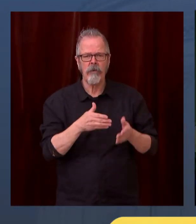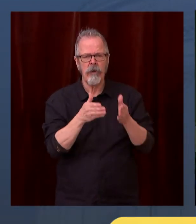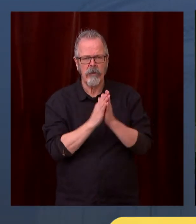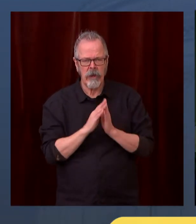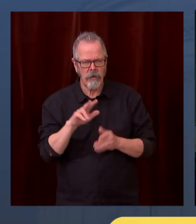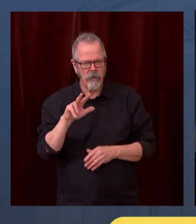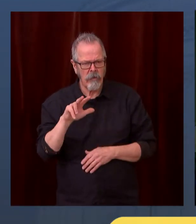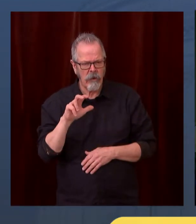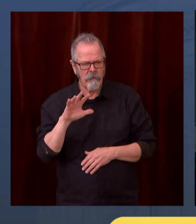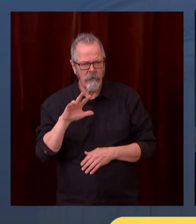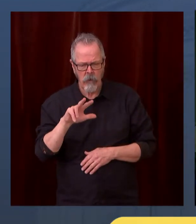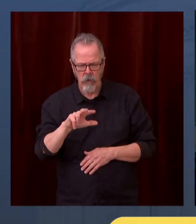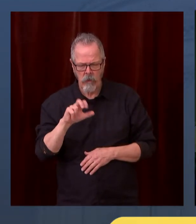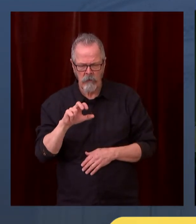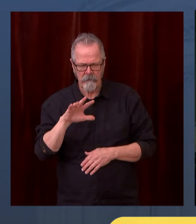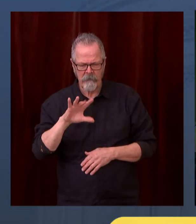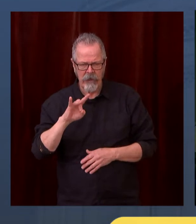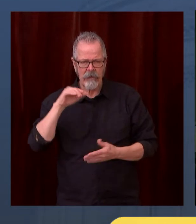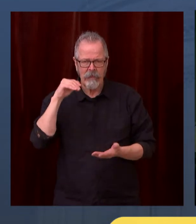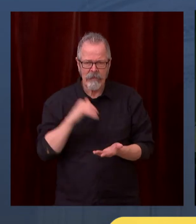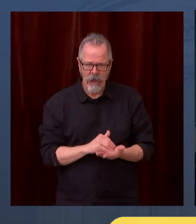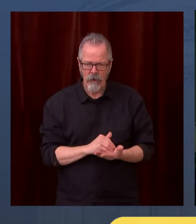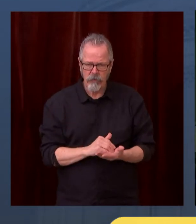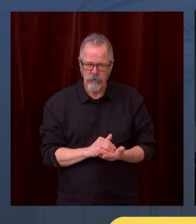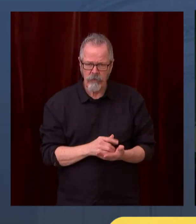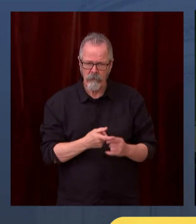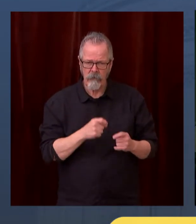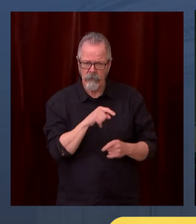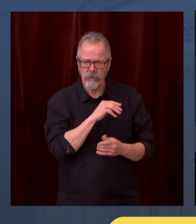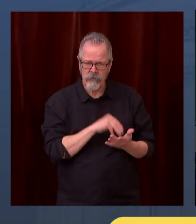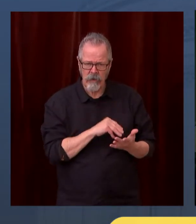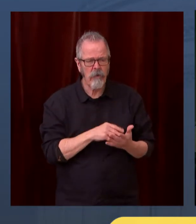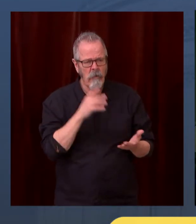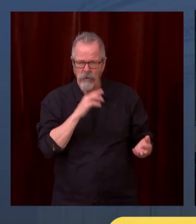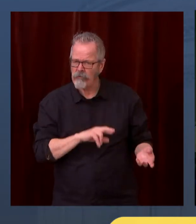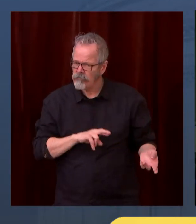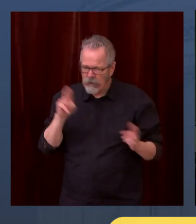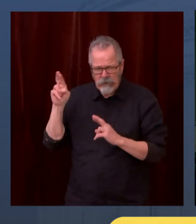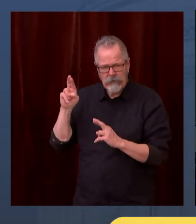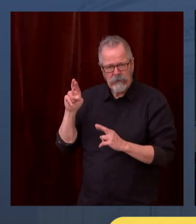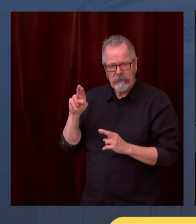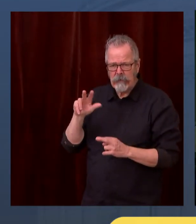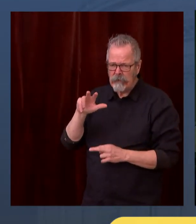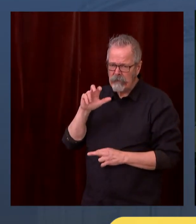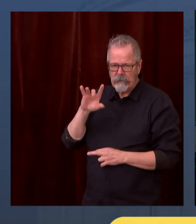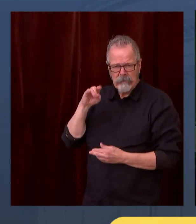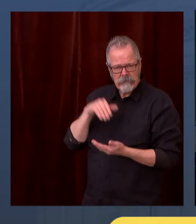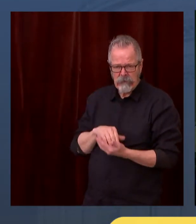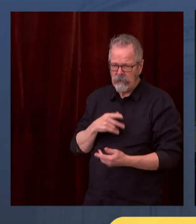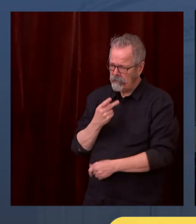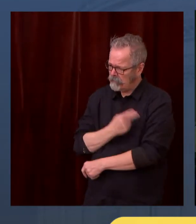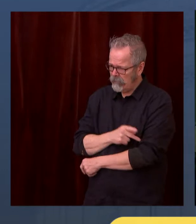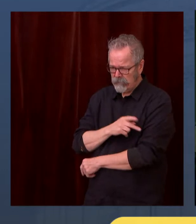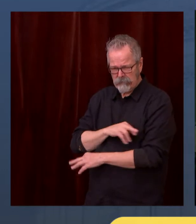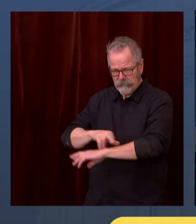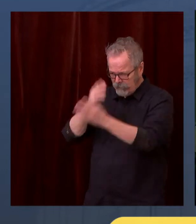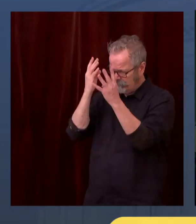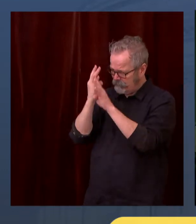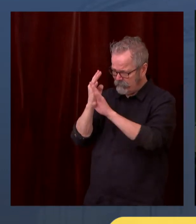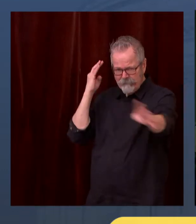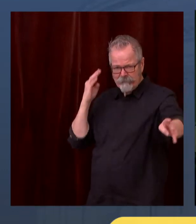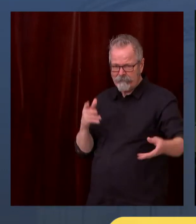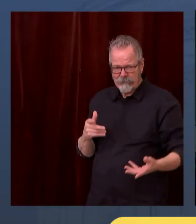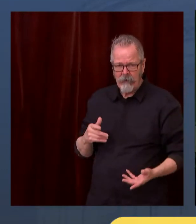358,000 of those vaccines from providers who are ready to provide those vaccines to Washingtonians. Unfortunately,